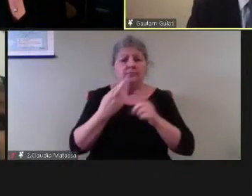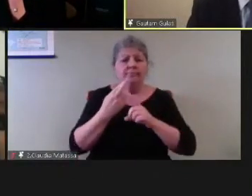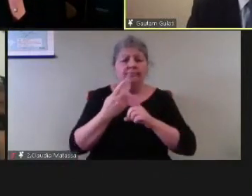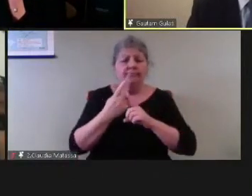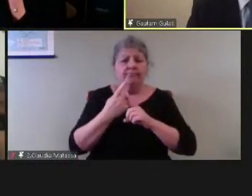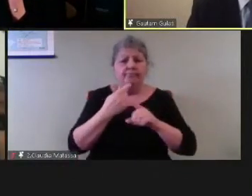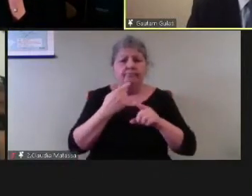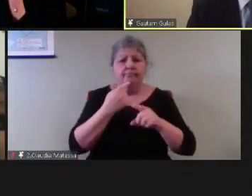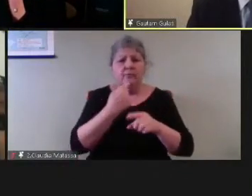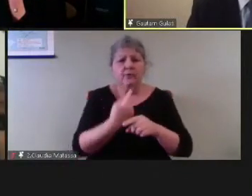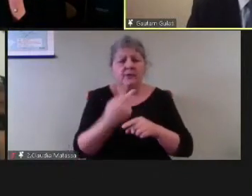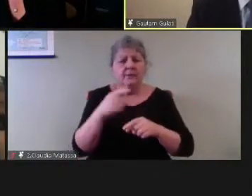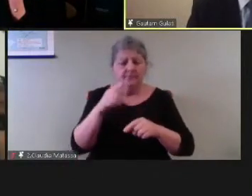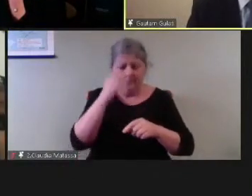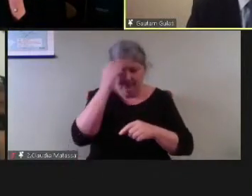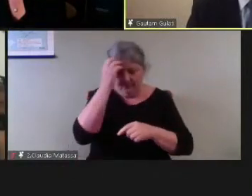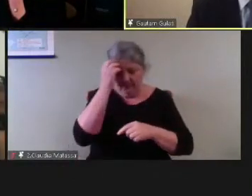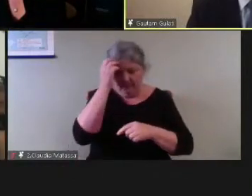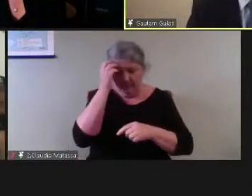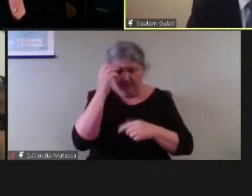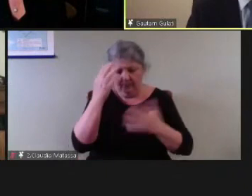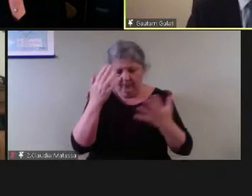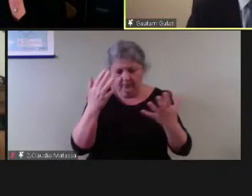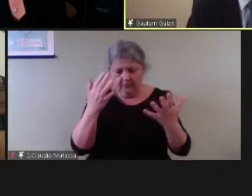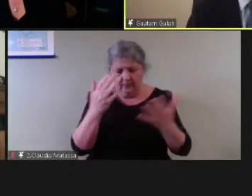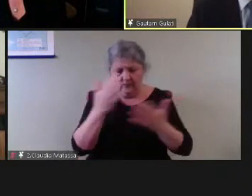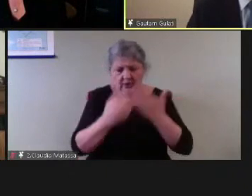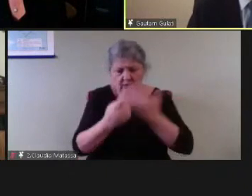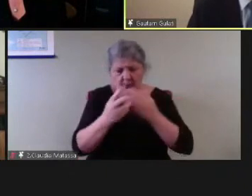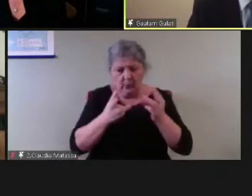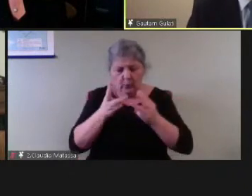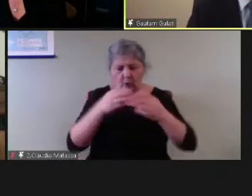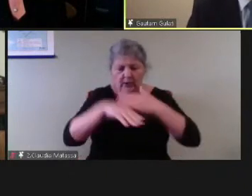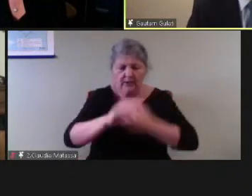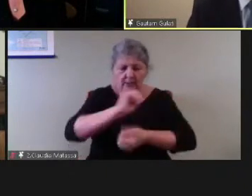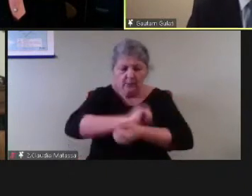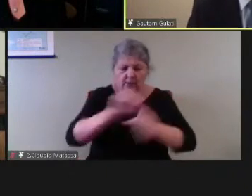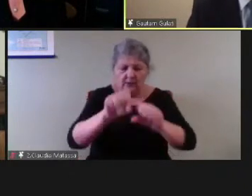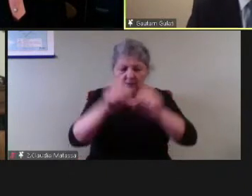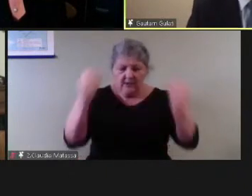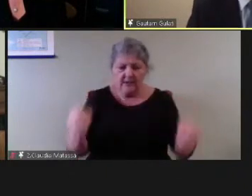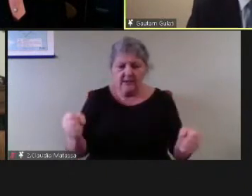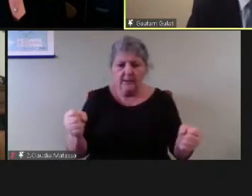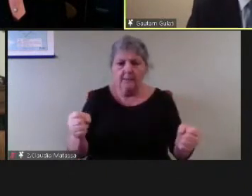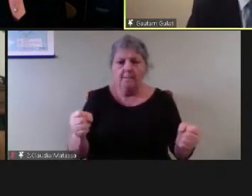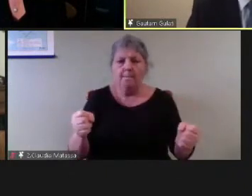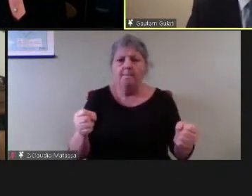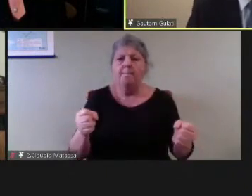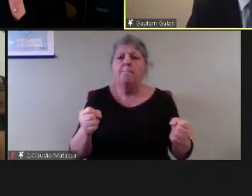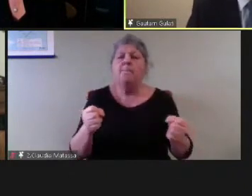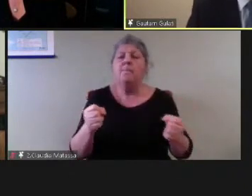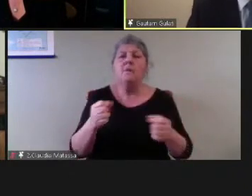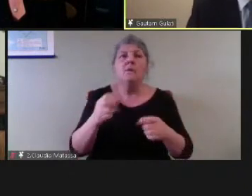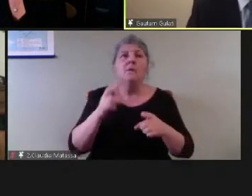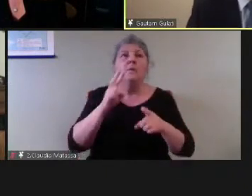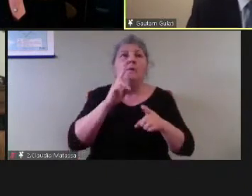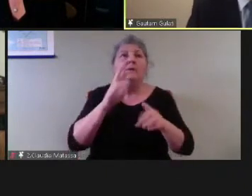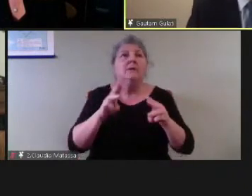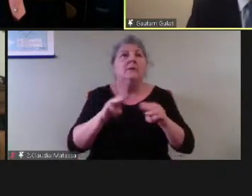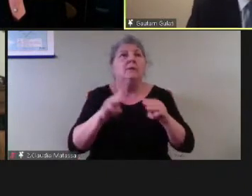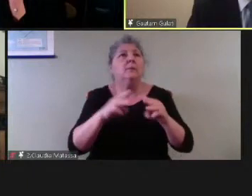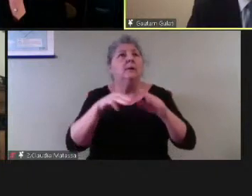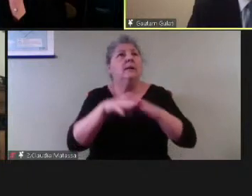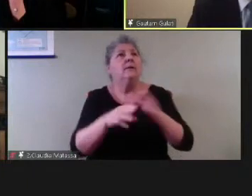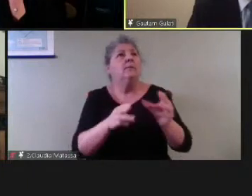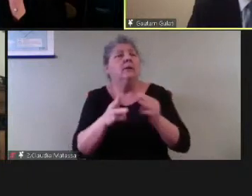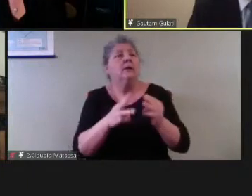there. And you know, as someone working in the prison system, when you come across someone in practice, it's often someone